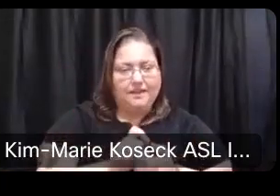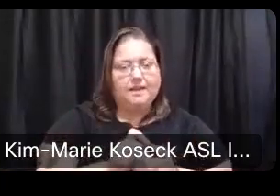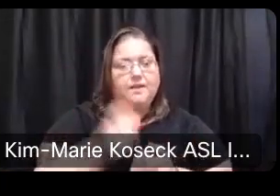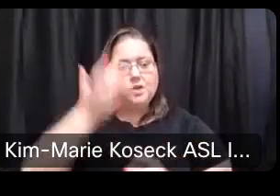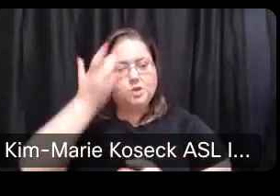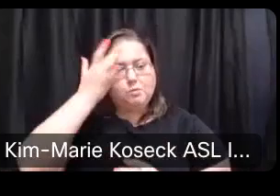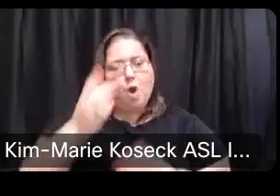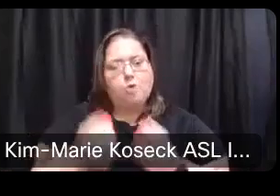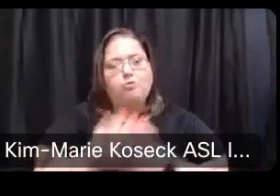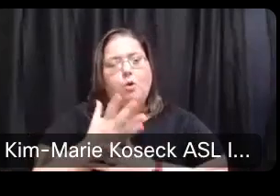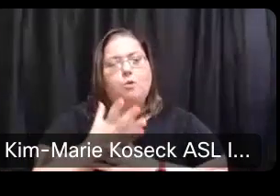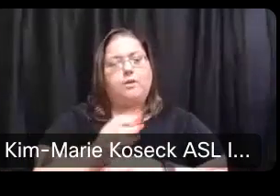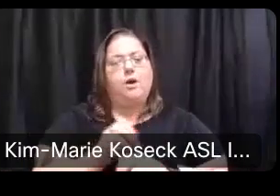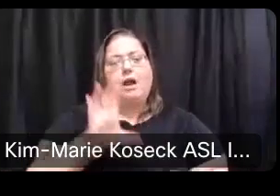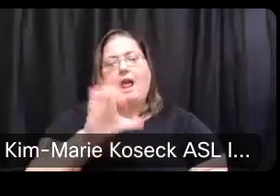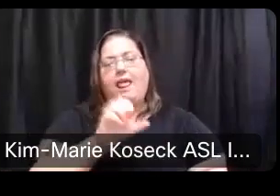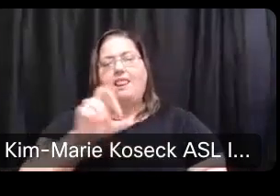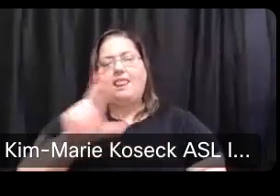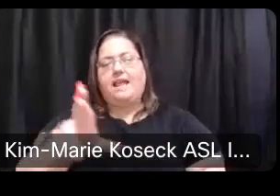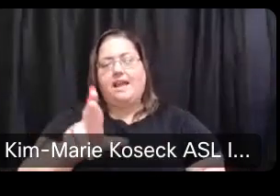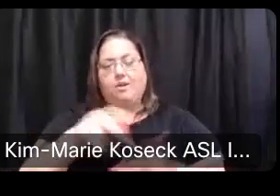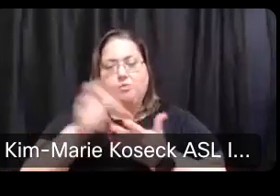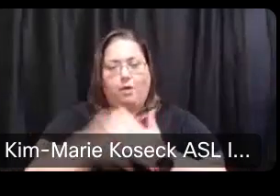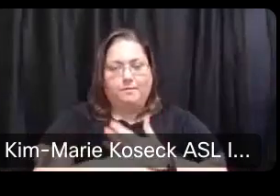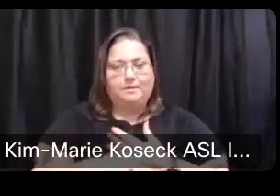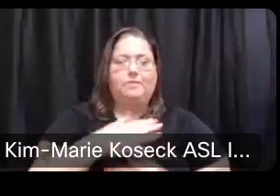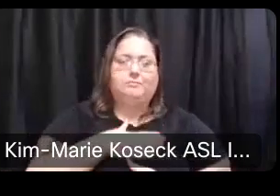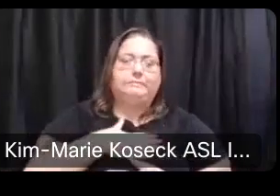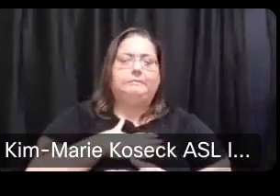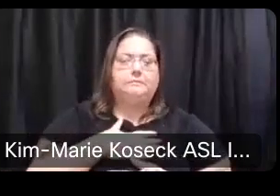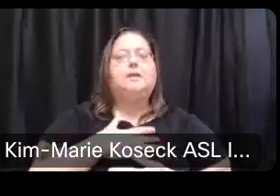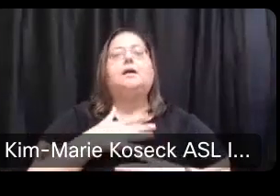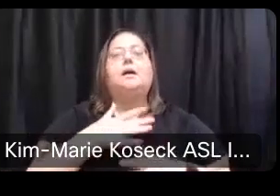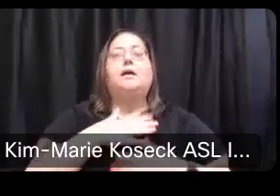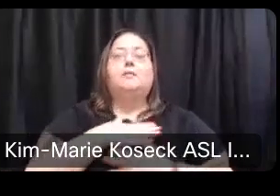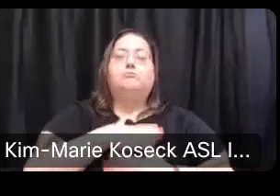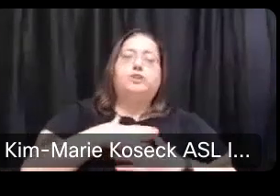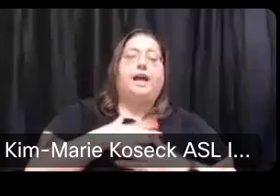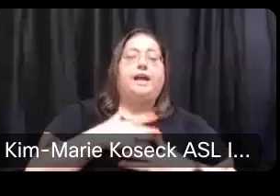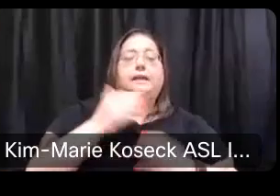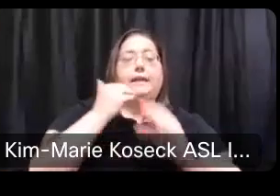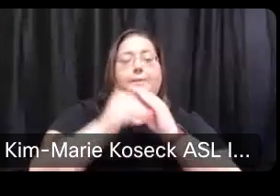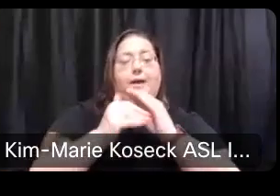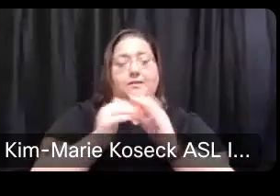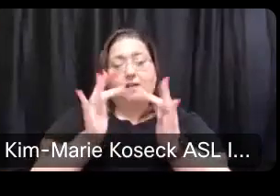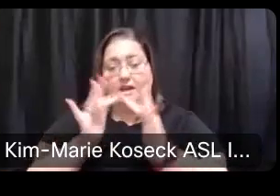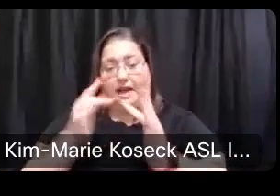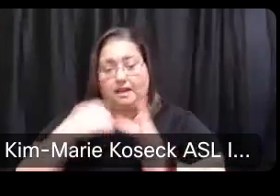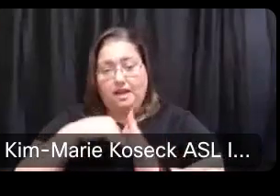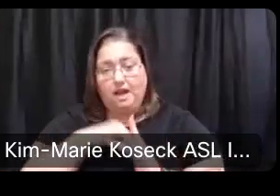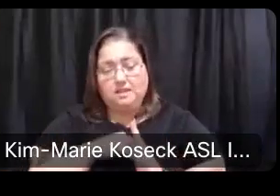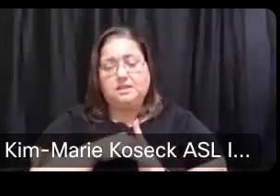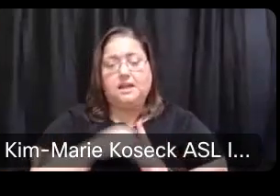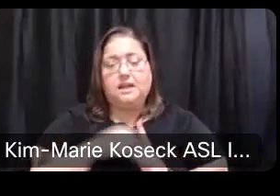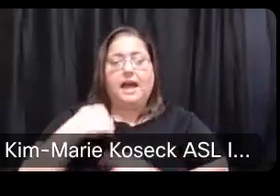Growth or CLEAR programs, Paul and I would be delighted to receive your email. So feel free to contact either one of us and we'll be happy